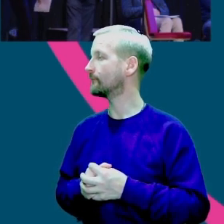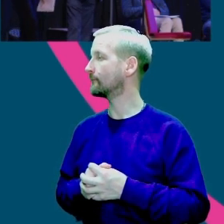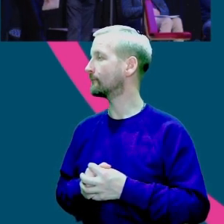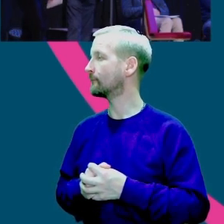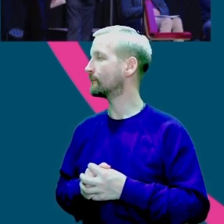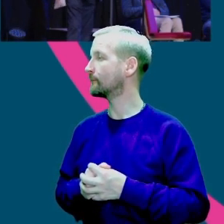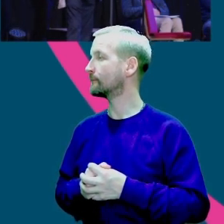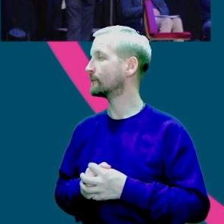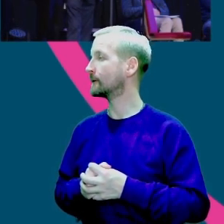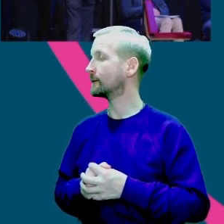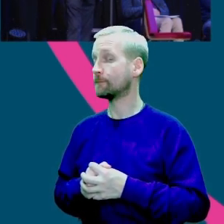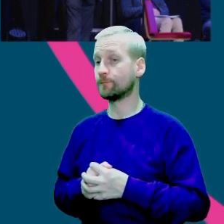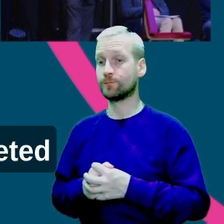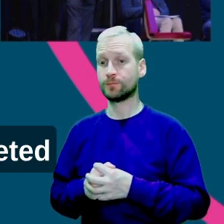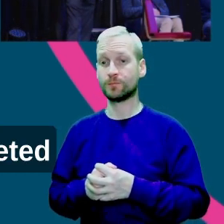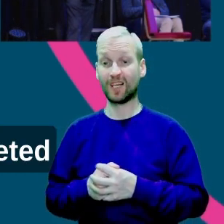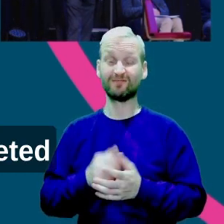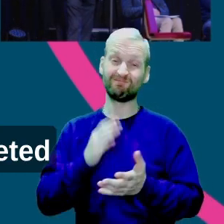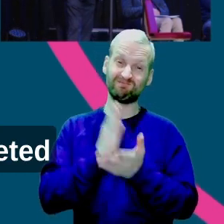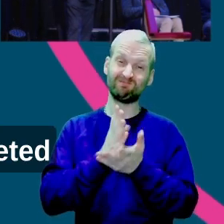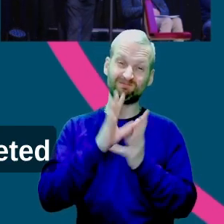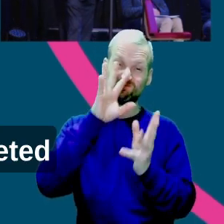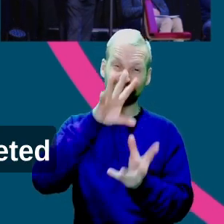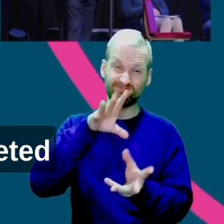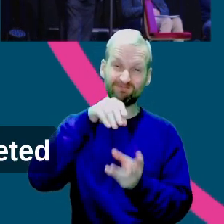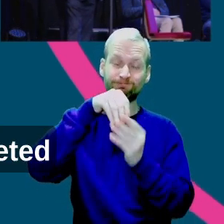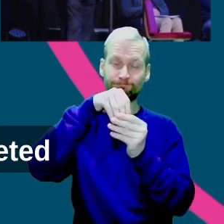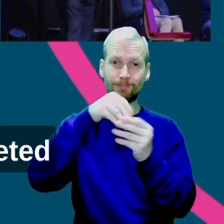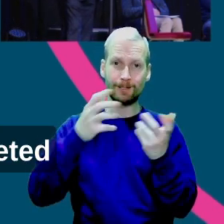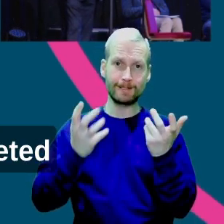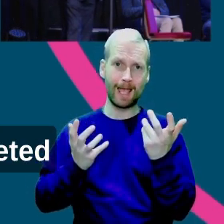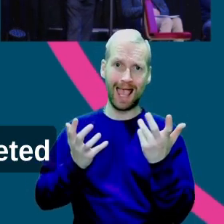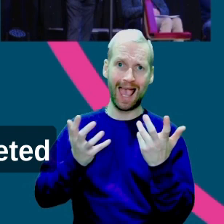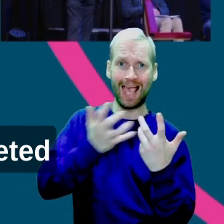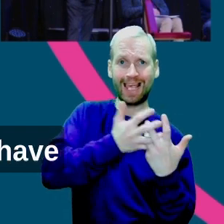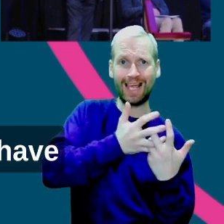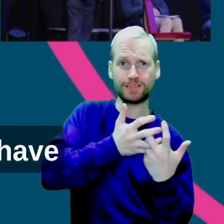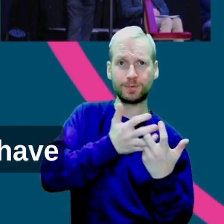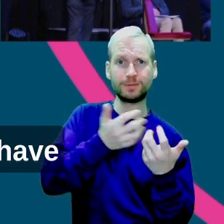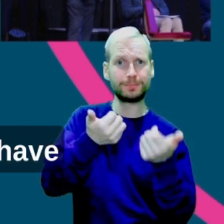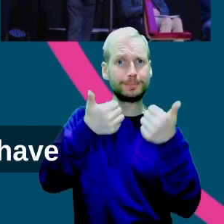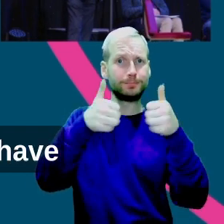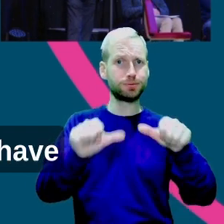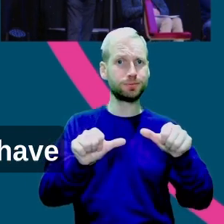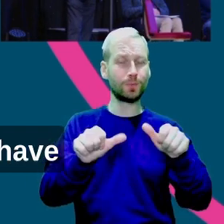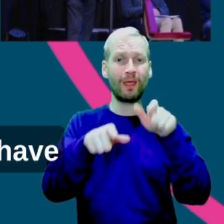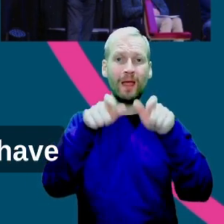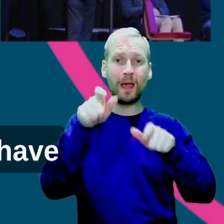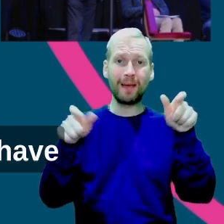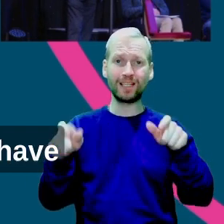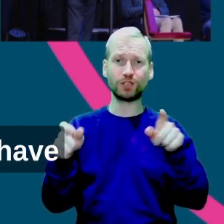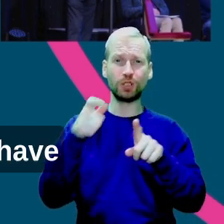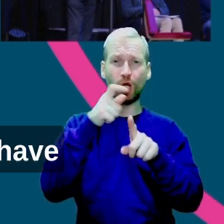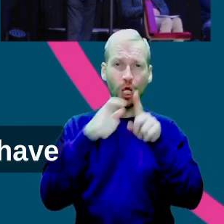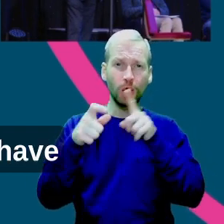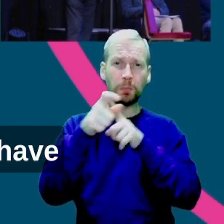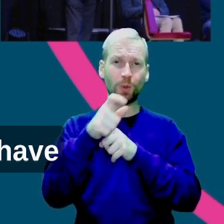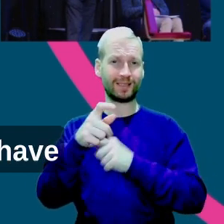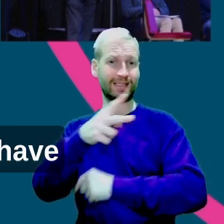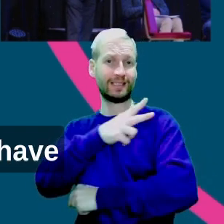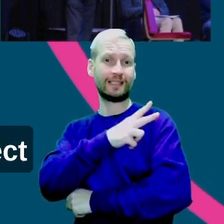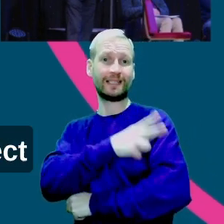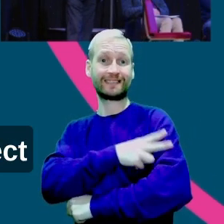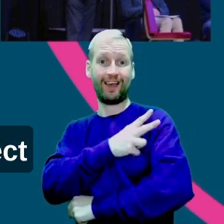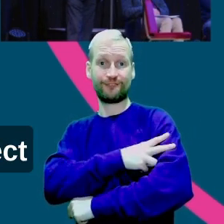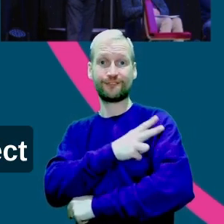So yeah, just penultimately then, just in terms of the engagement that we've completed with this, with patients, communities and staff,